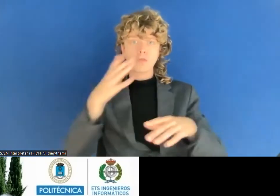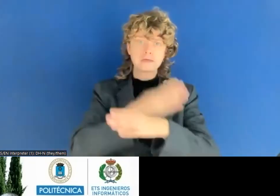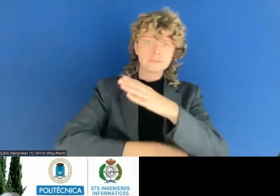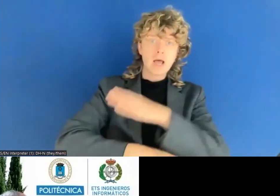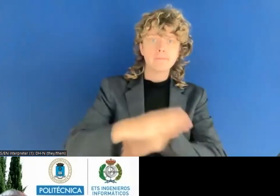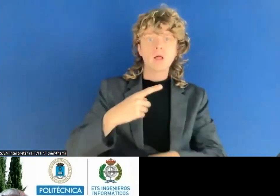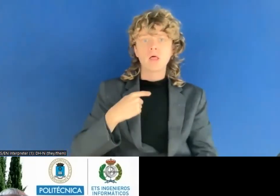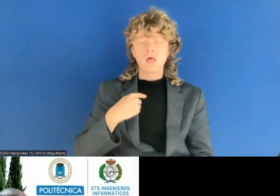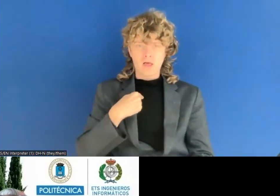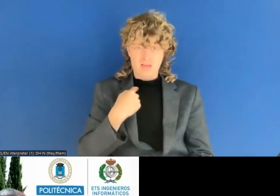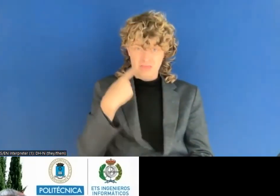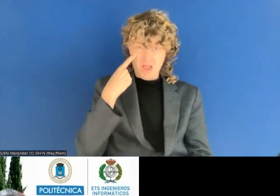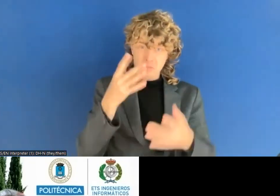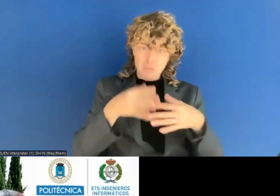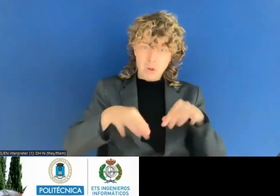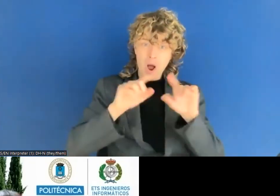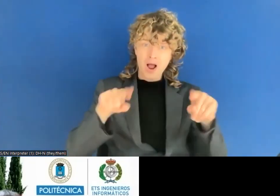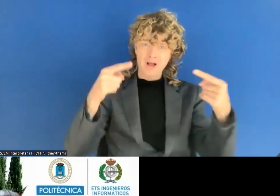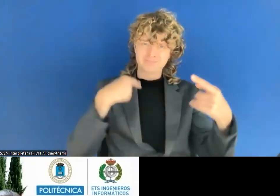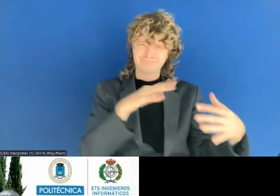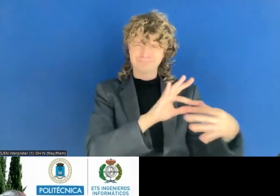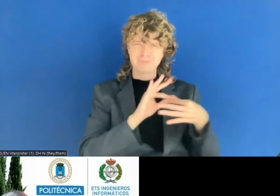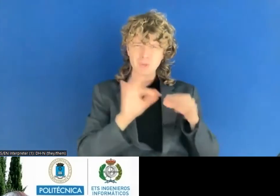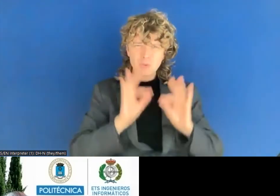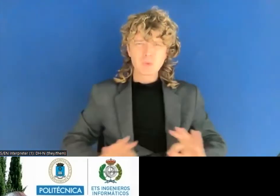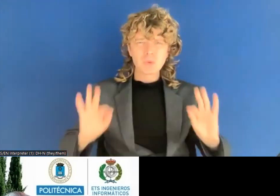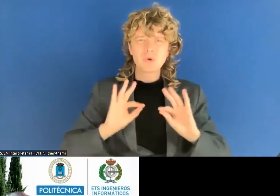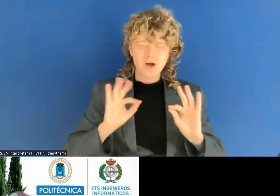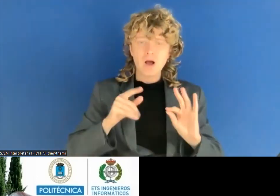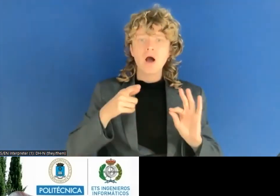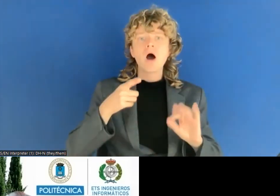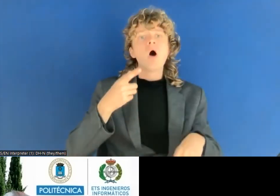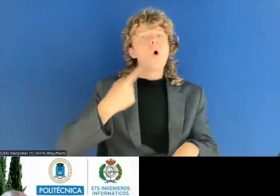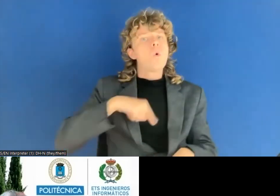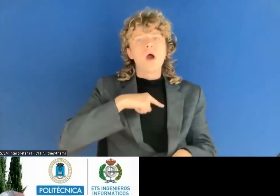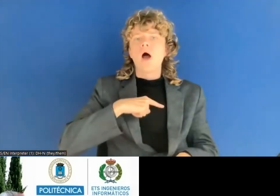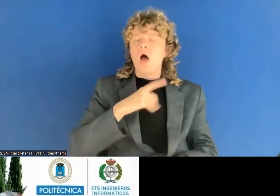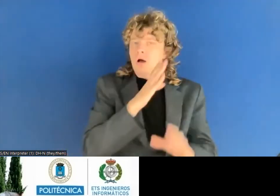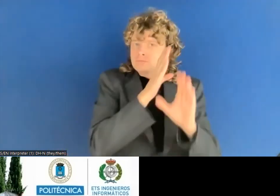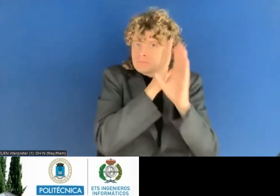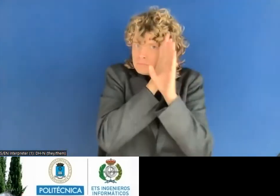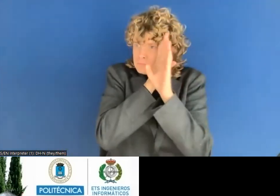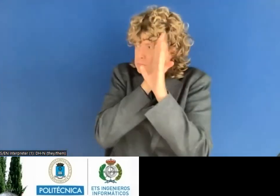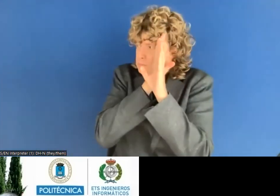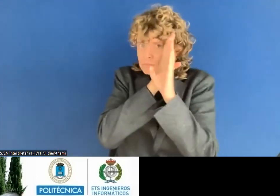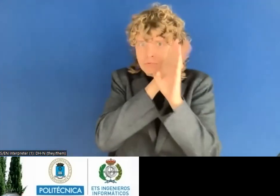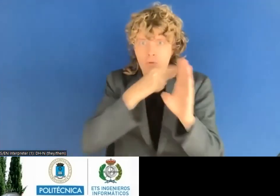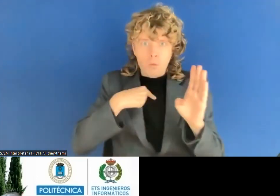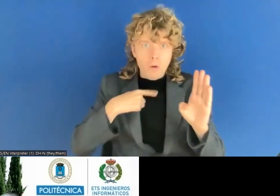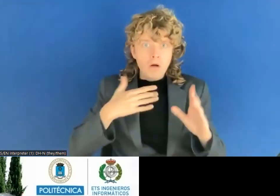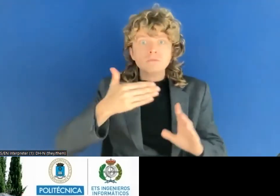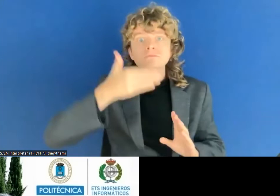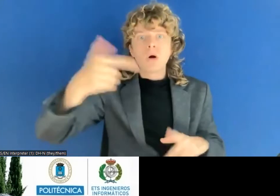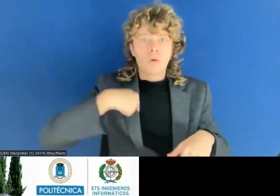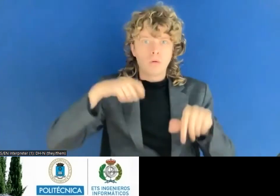with disabilities. We don't want to think that we could become a person with disability in the future. We are only, I mean, this